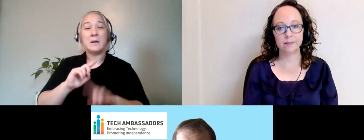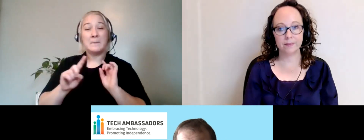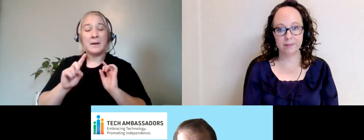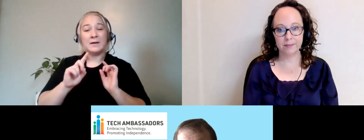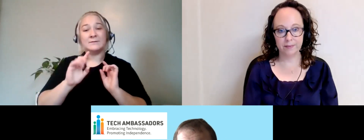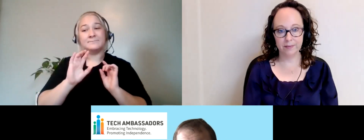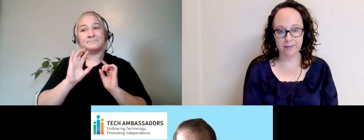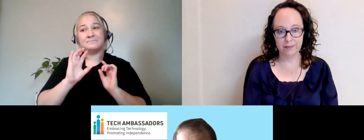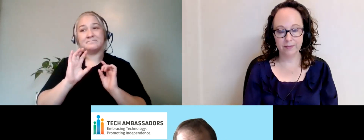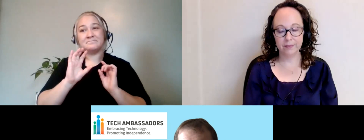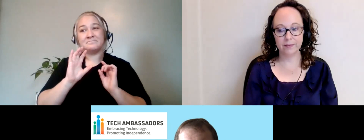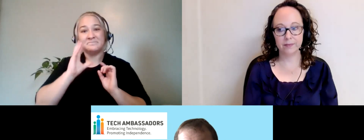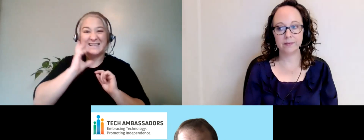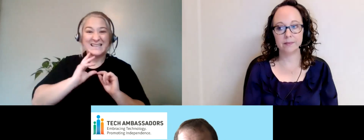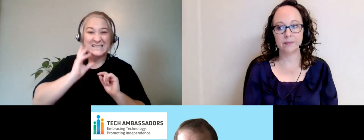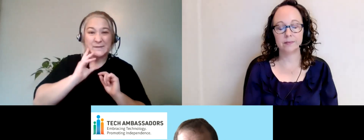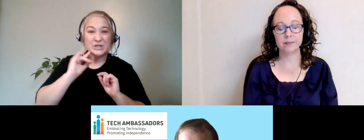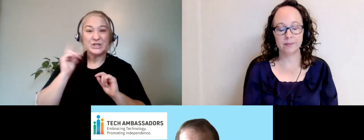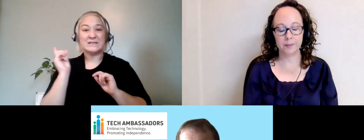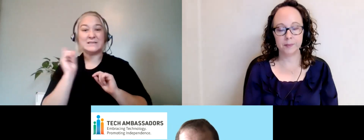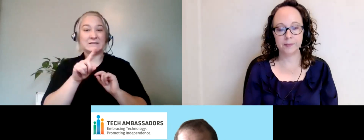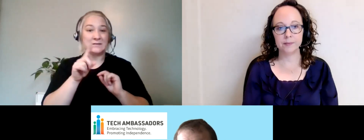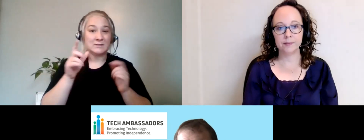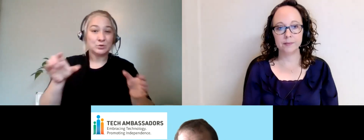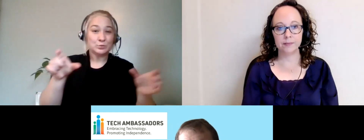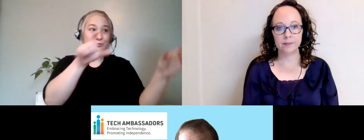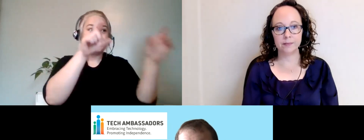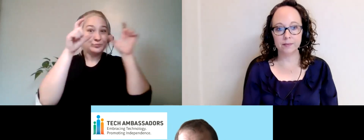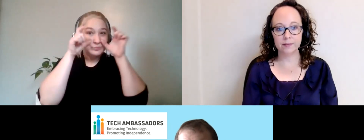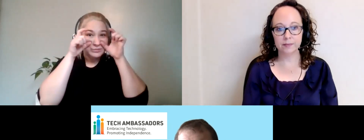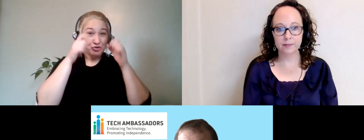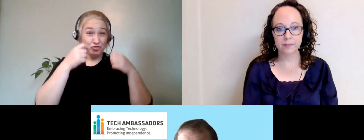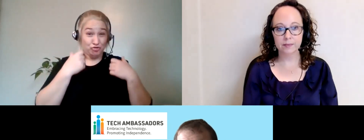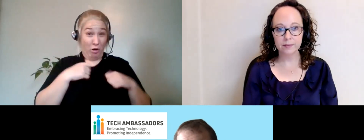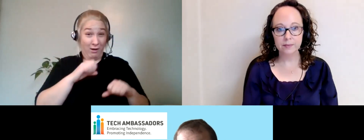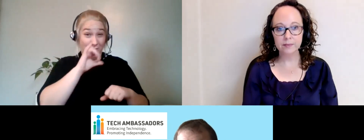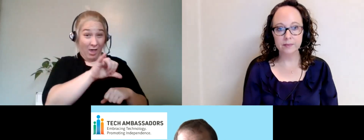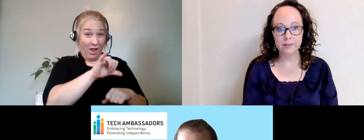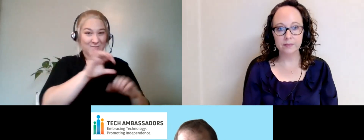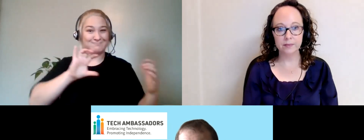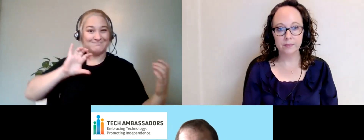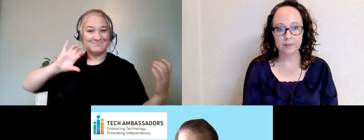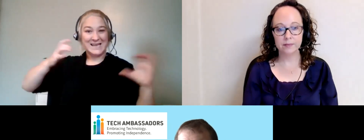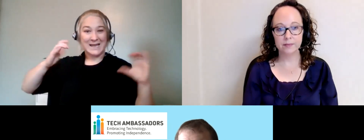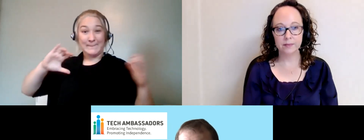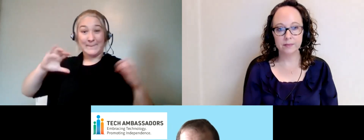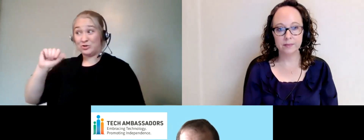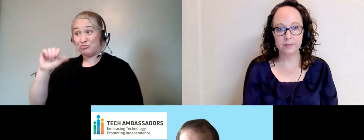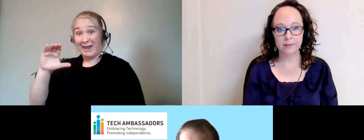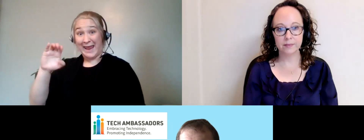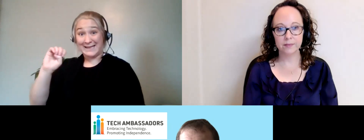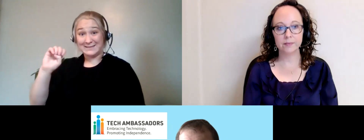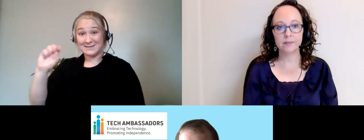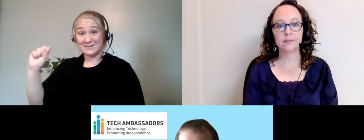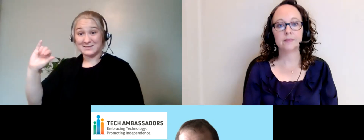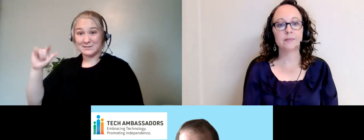experience going up and trying that versus A-Sight was completely different,